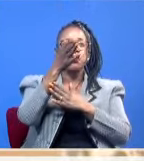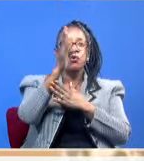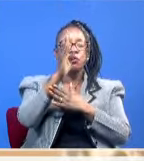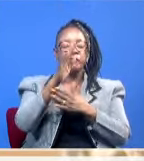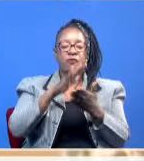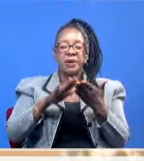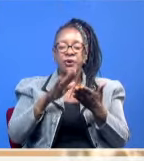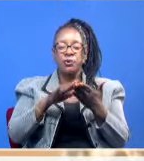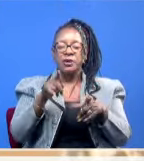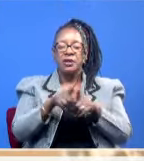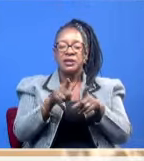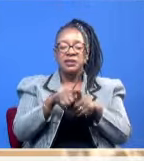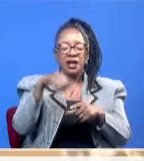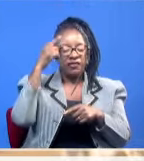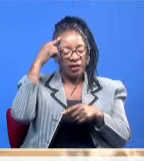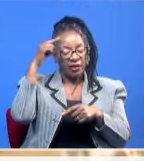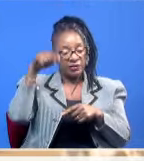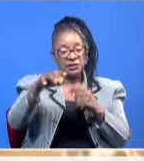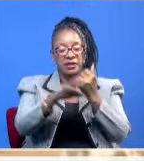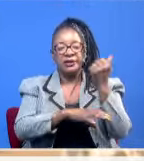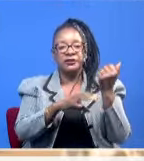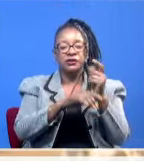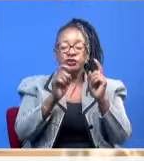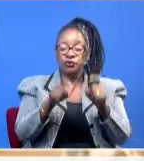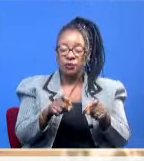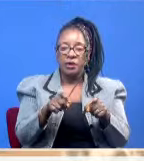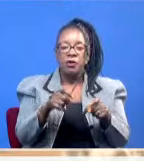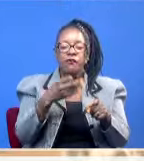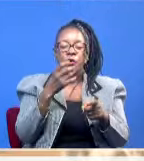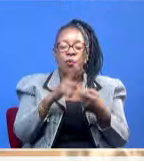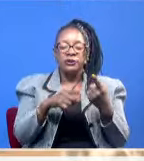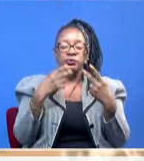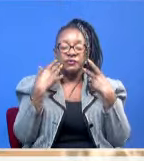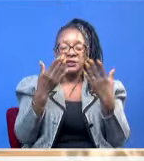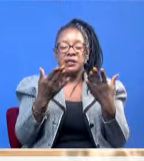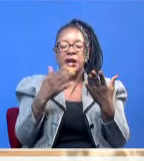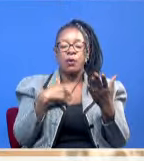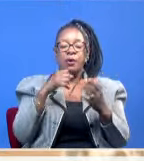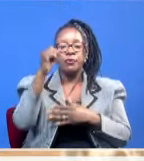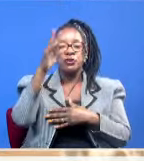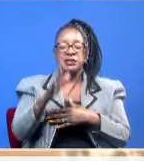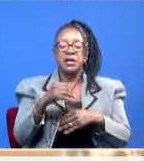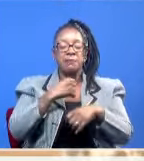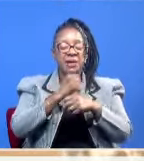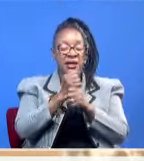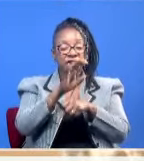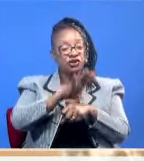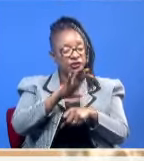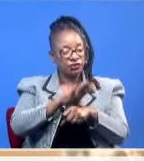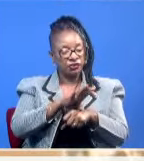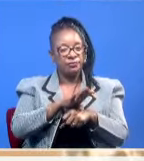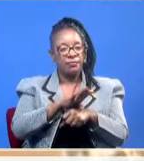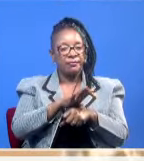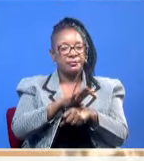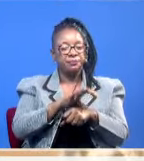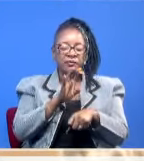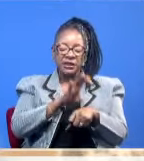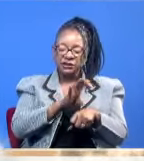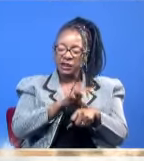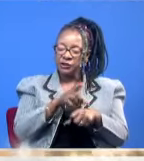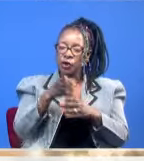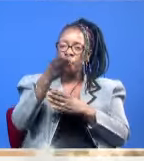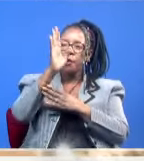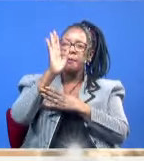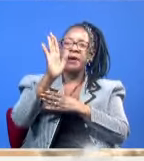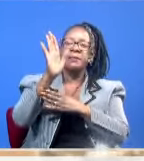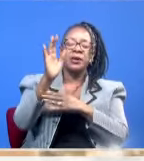I think this country should, for the abuses we've seen our politicians making of our places of worship. The places of worship belong to God, and